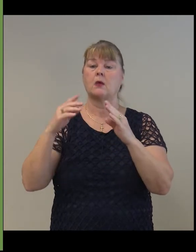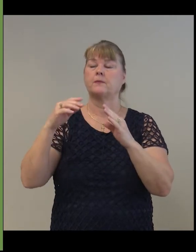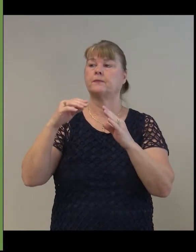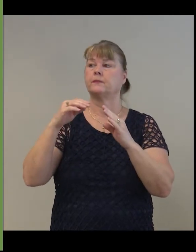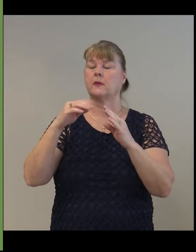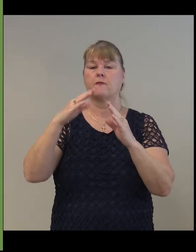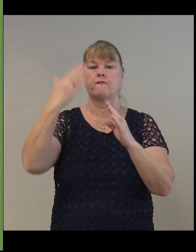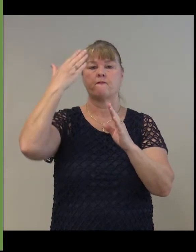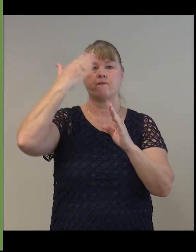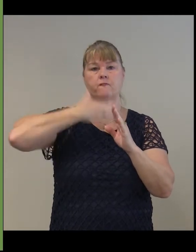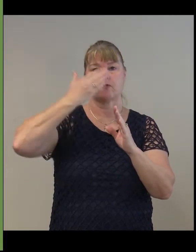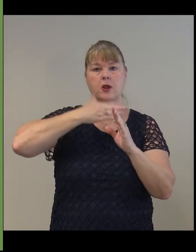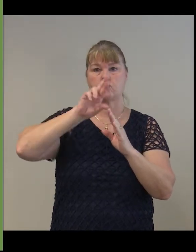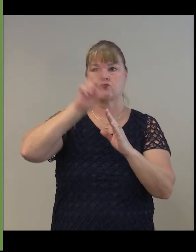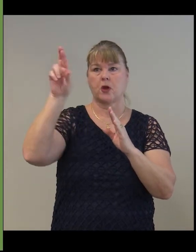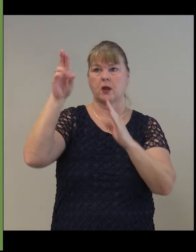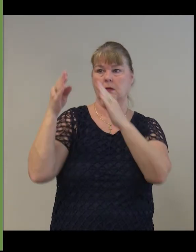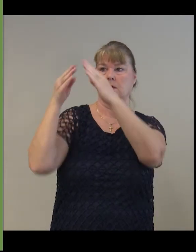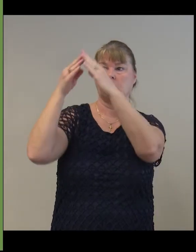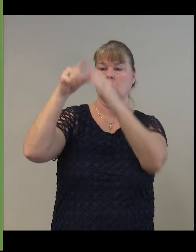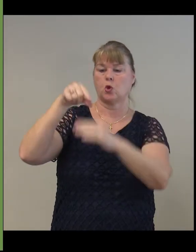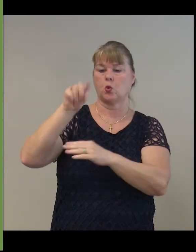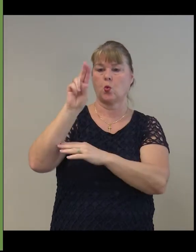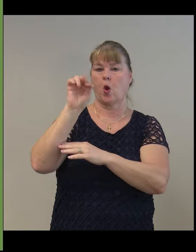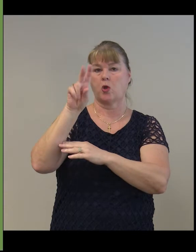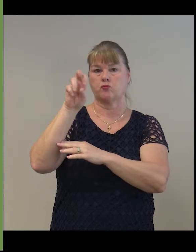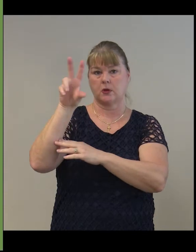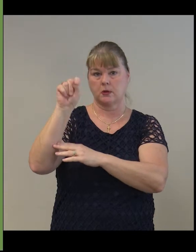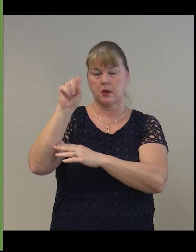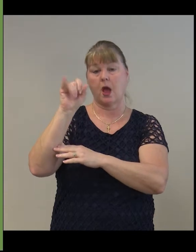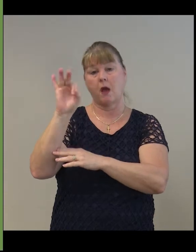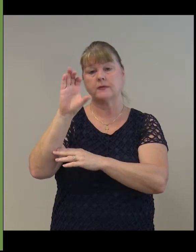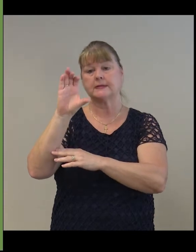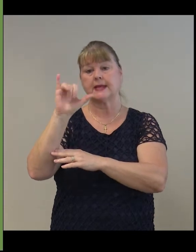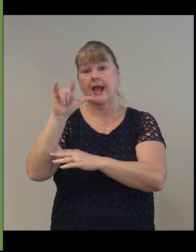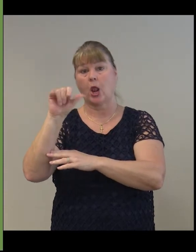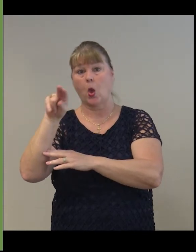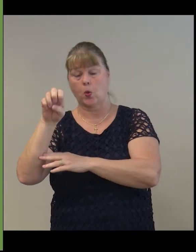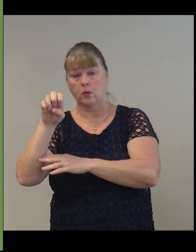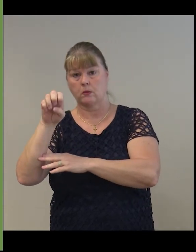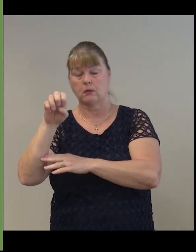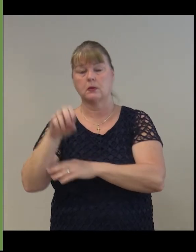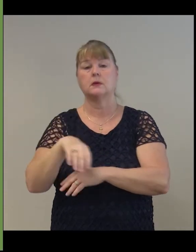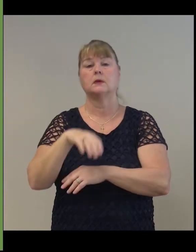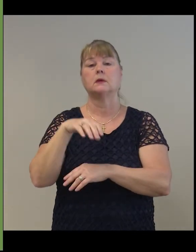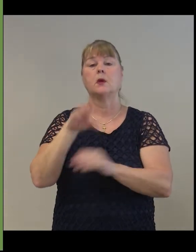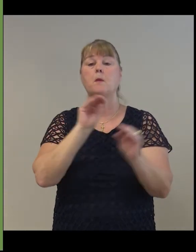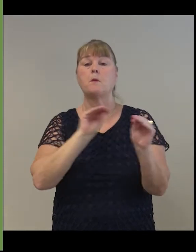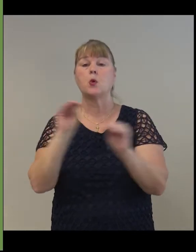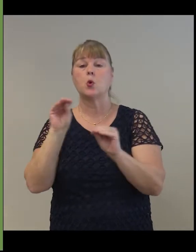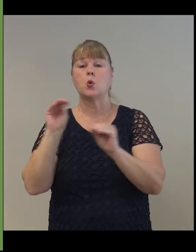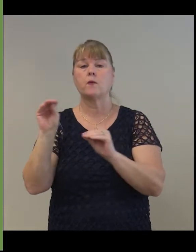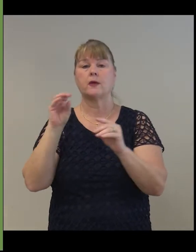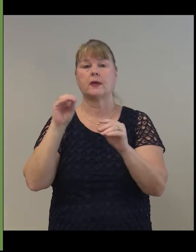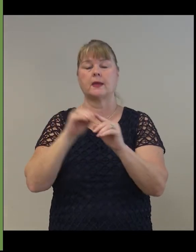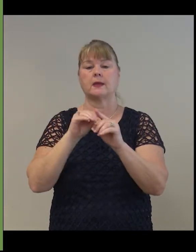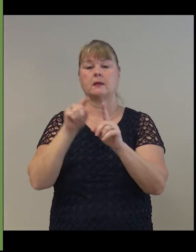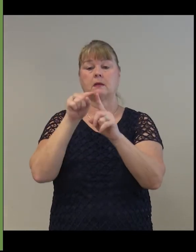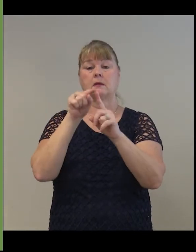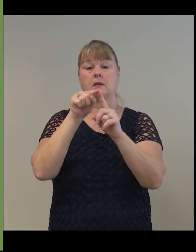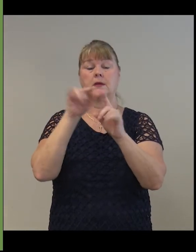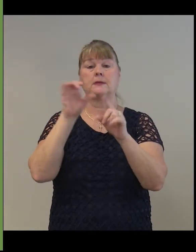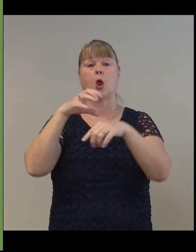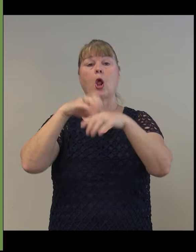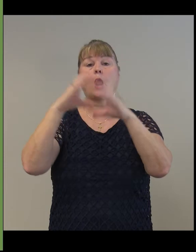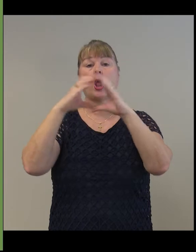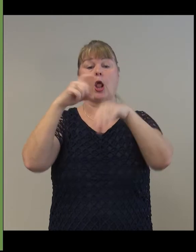or front right quadrant of the cyclone. So cyclones move in a counterclockwise motion.